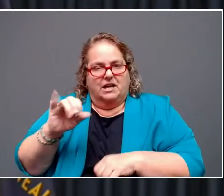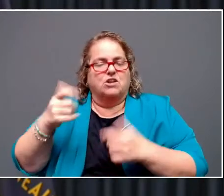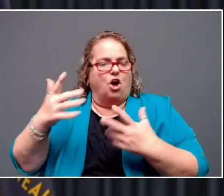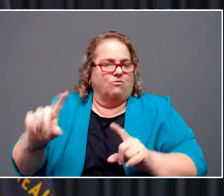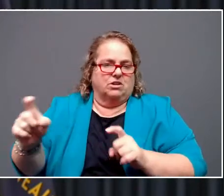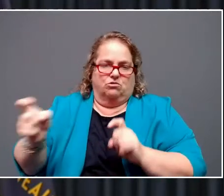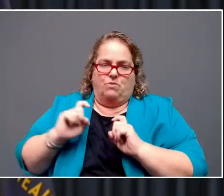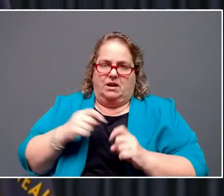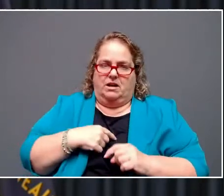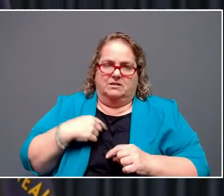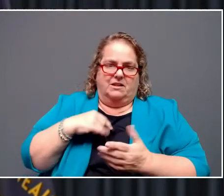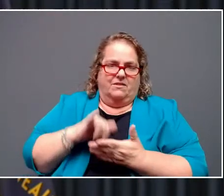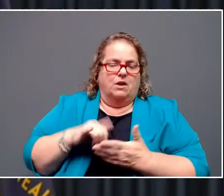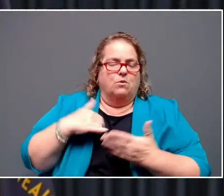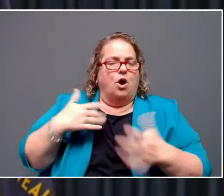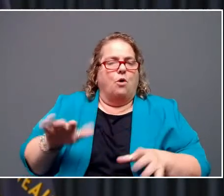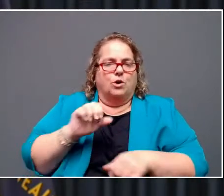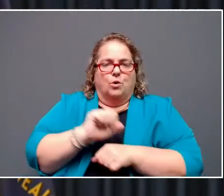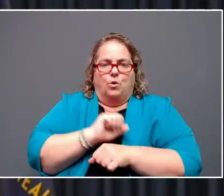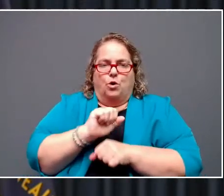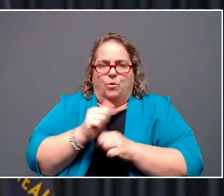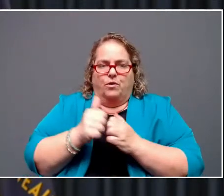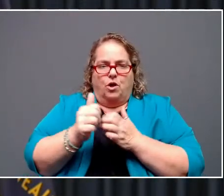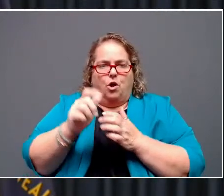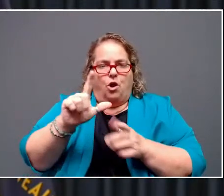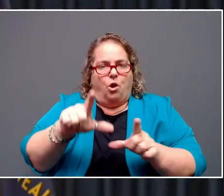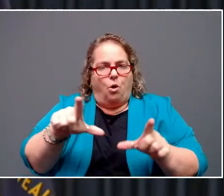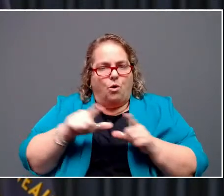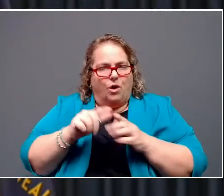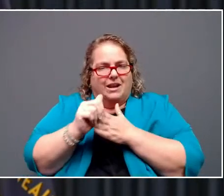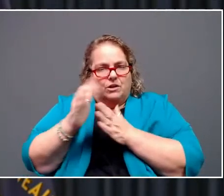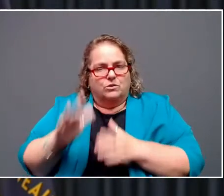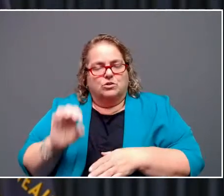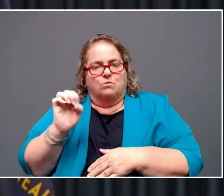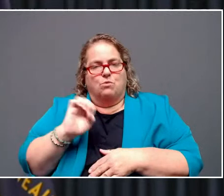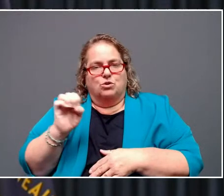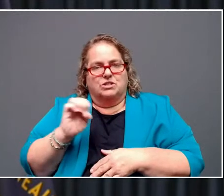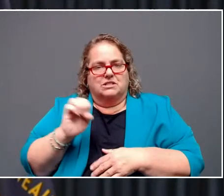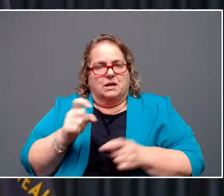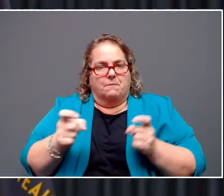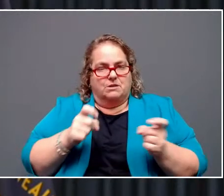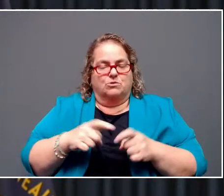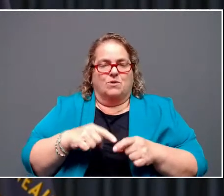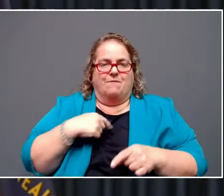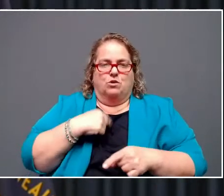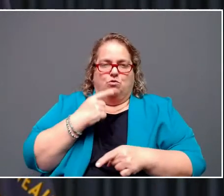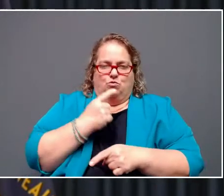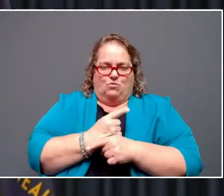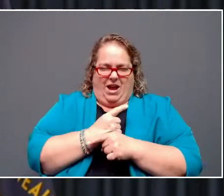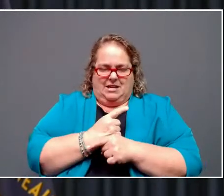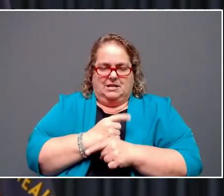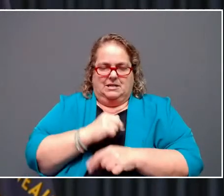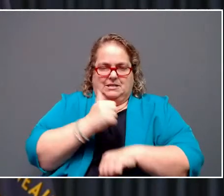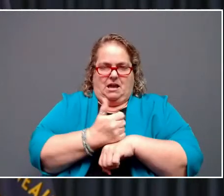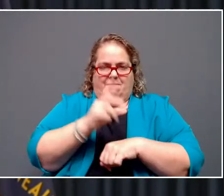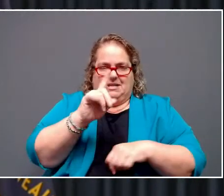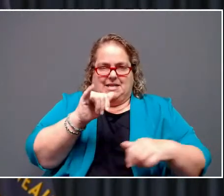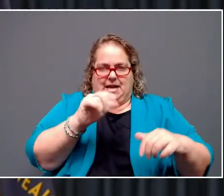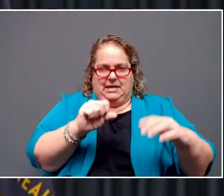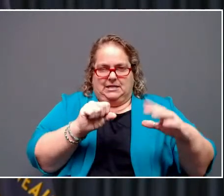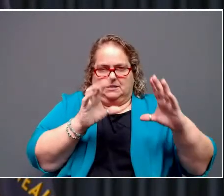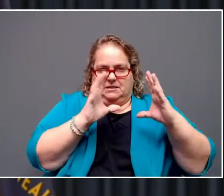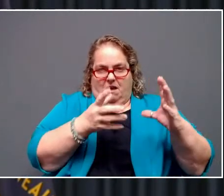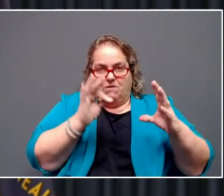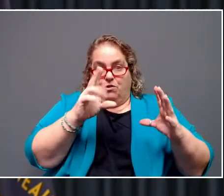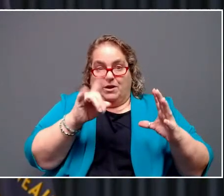working with local leaders, emergency management to have the right set of days to capture the maximum amount of expenses. But that